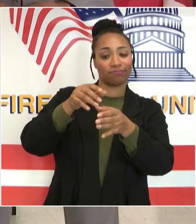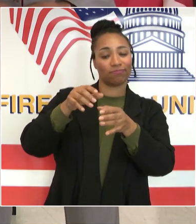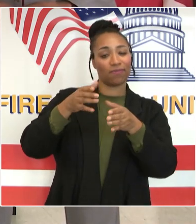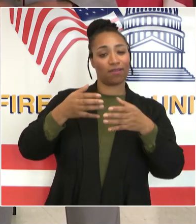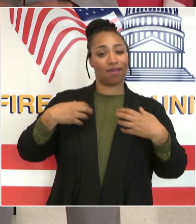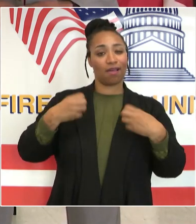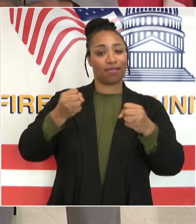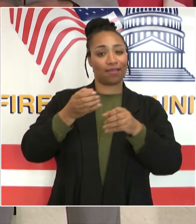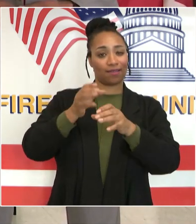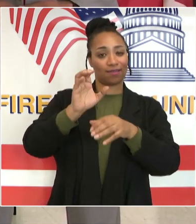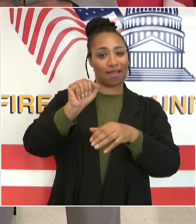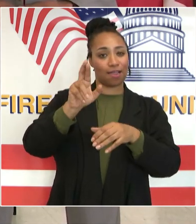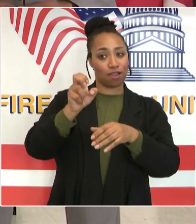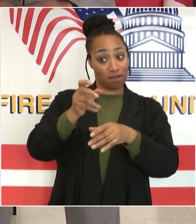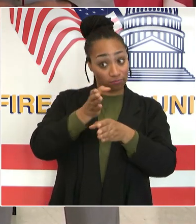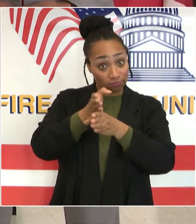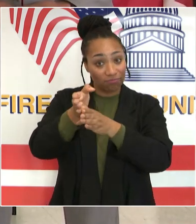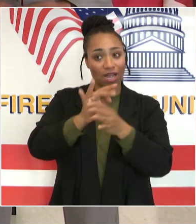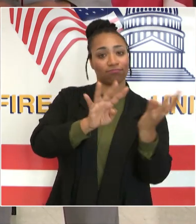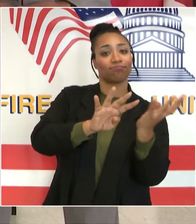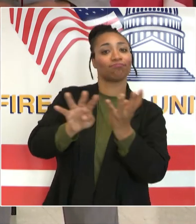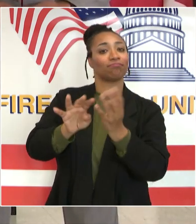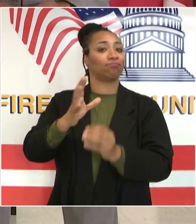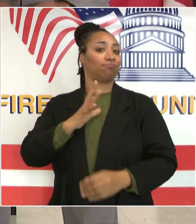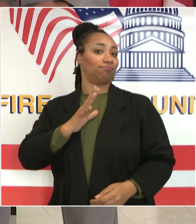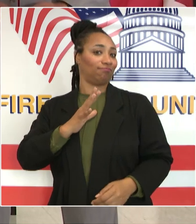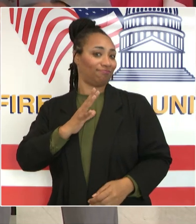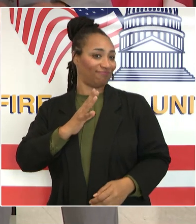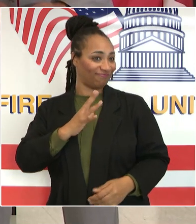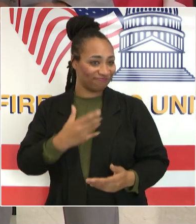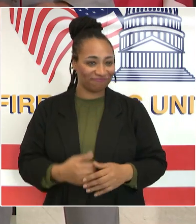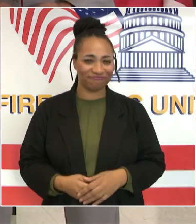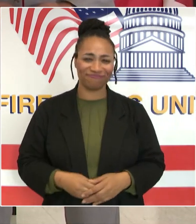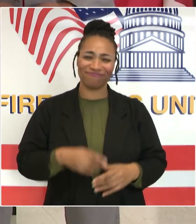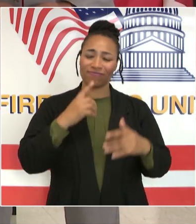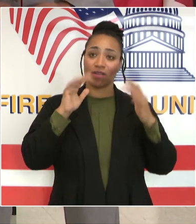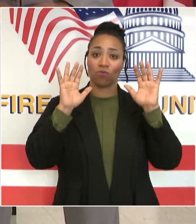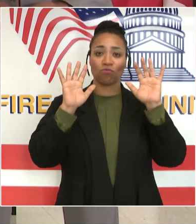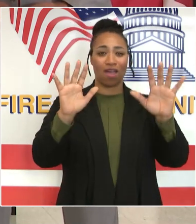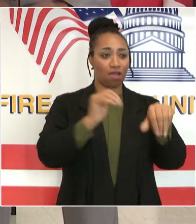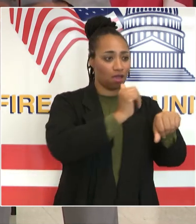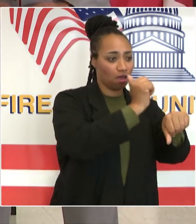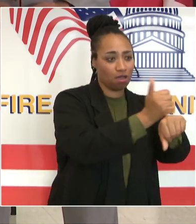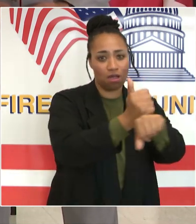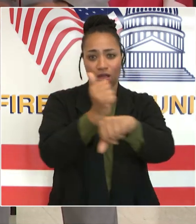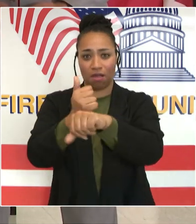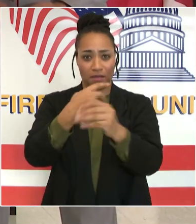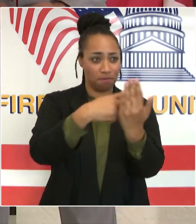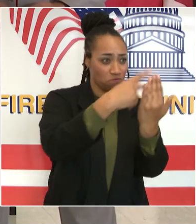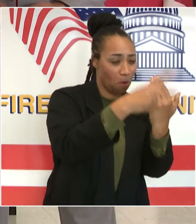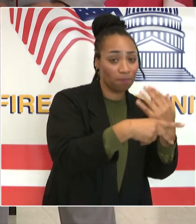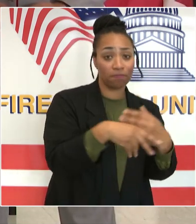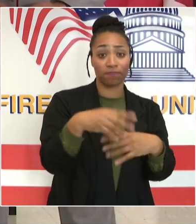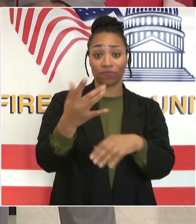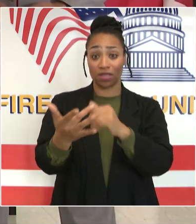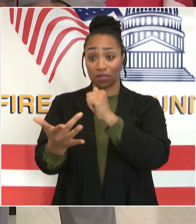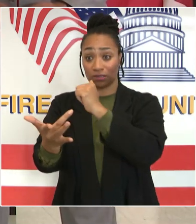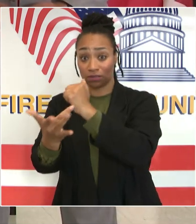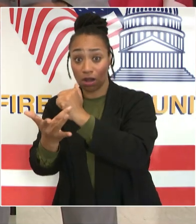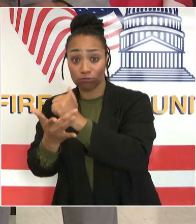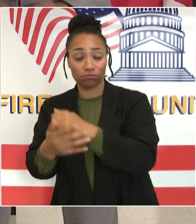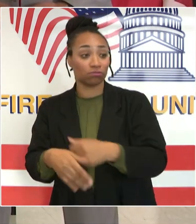programs. We have the Advanced Technical Center that prepares high school students for careers in nursing and health. And we're opening